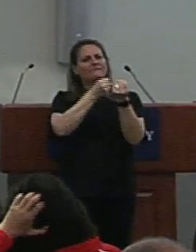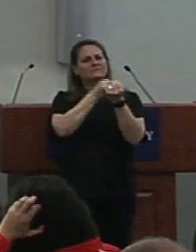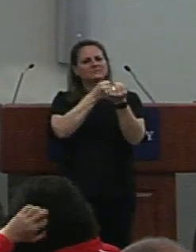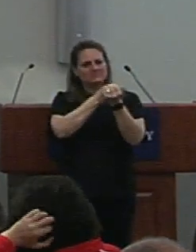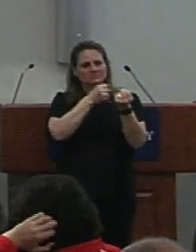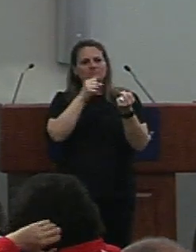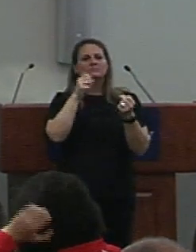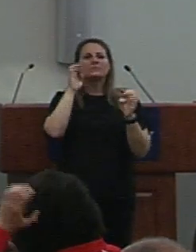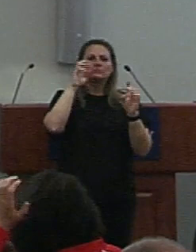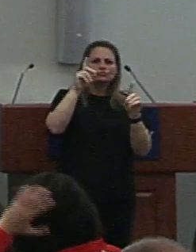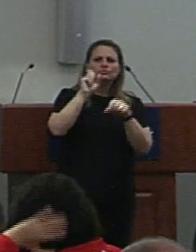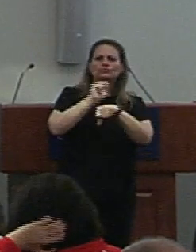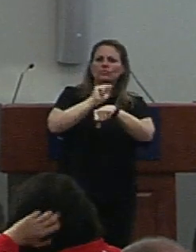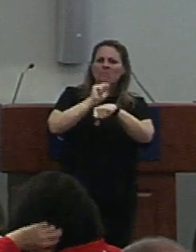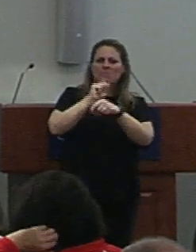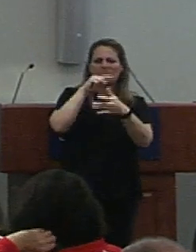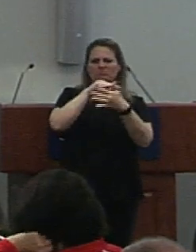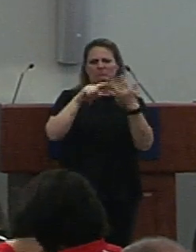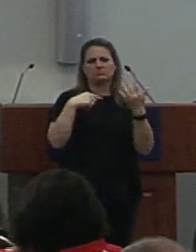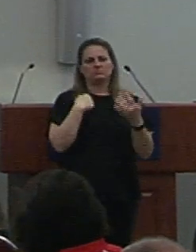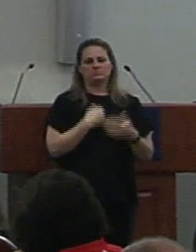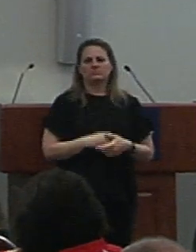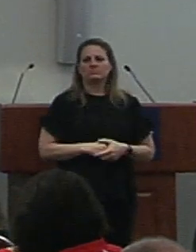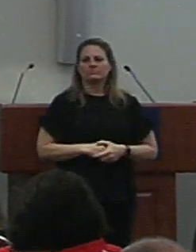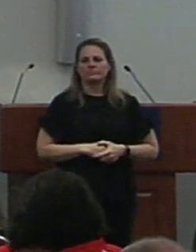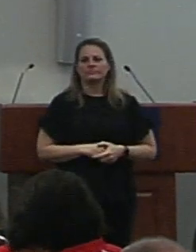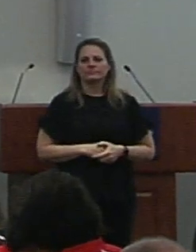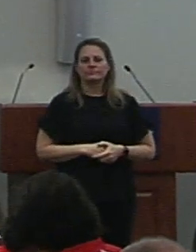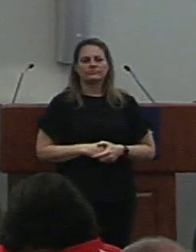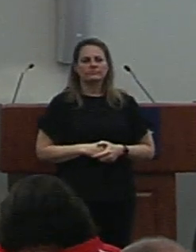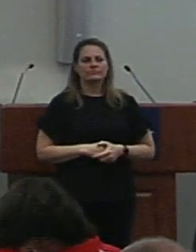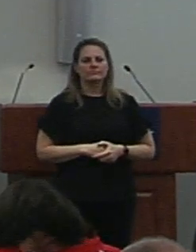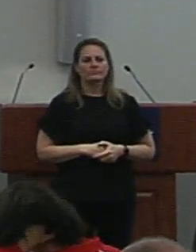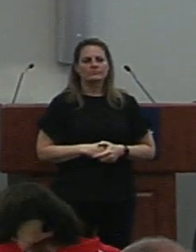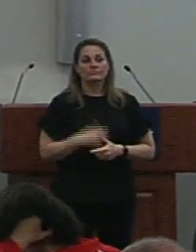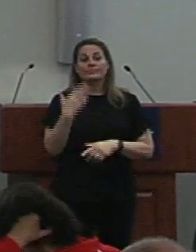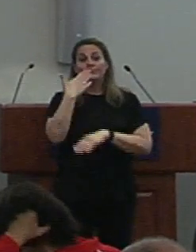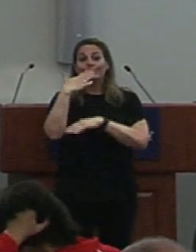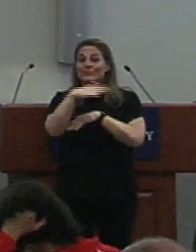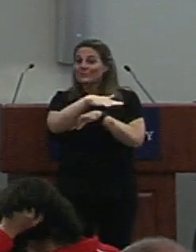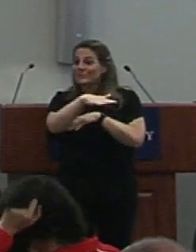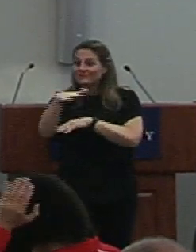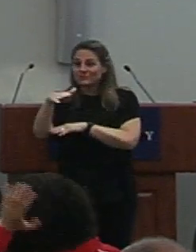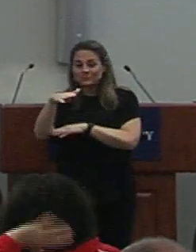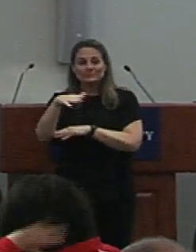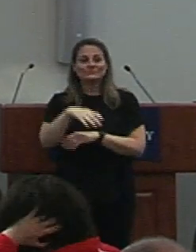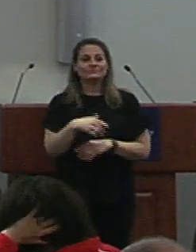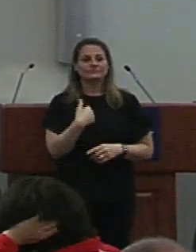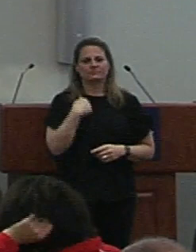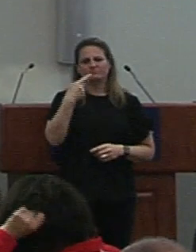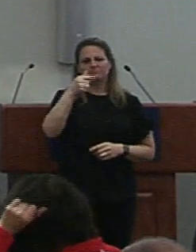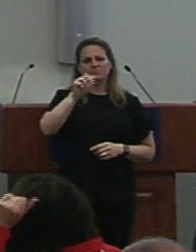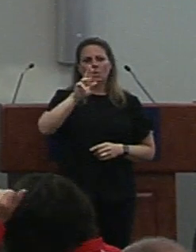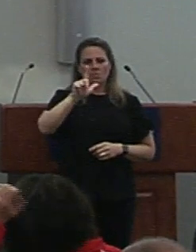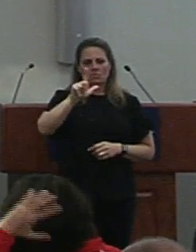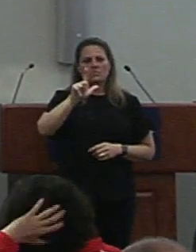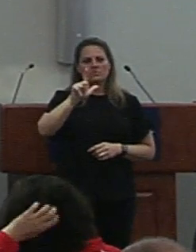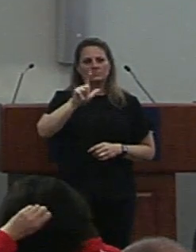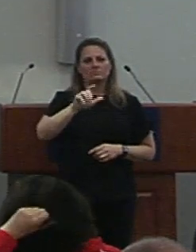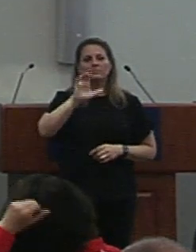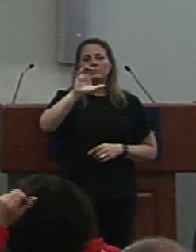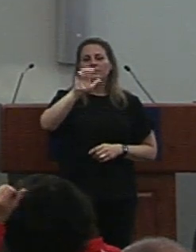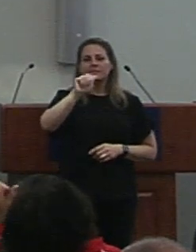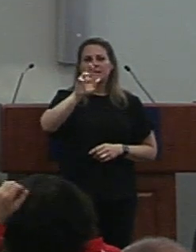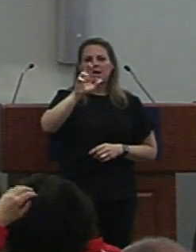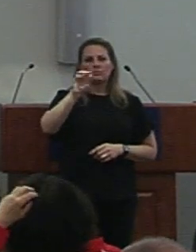Good afternoon. My name is Paul Karen. I serve as the board secretary and as an advocate for mental illness, this being Mental